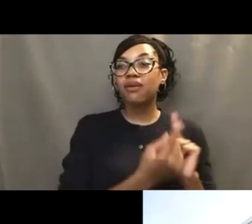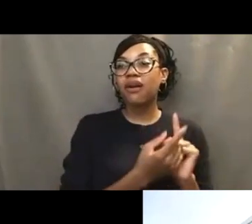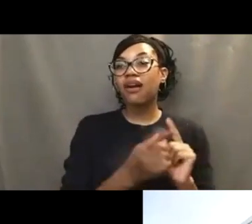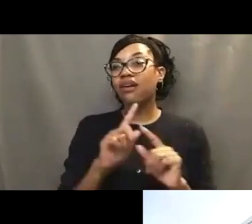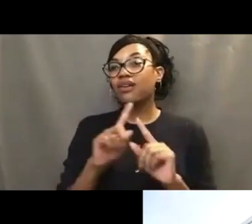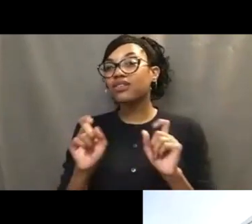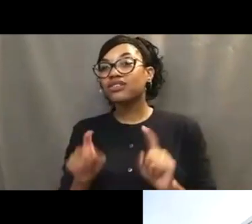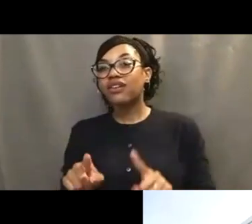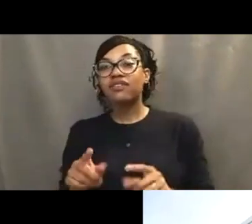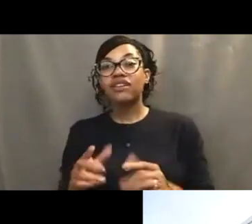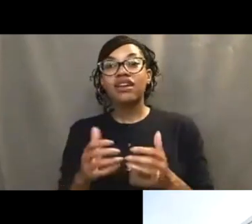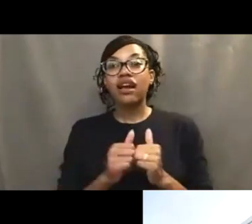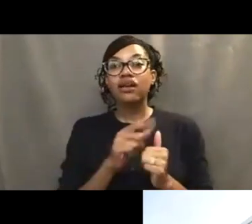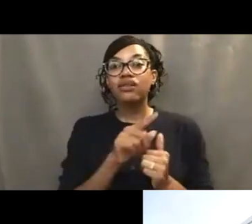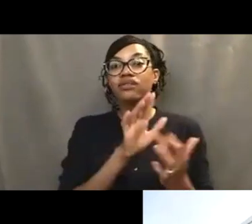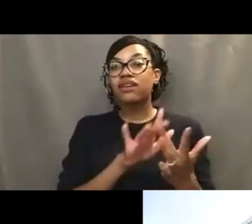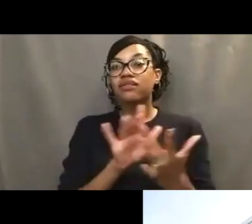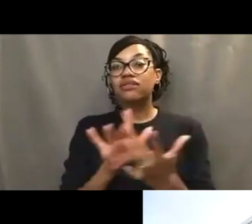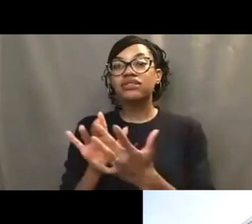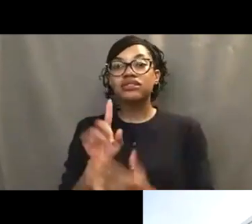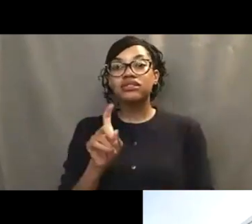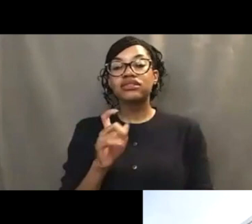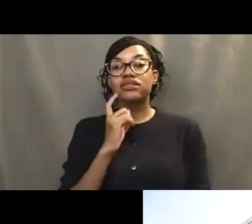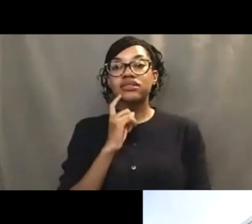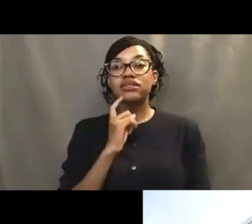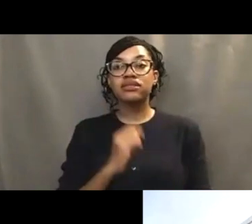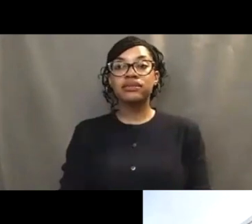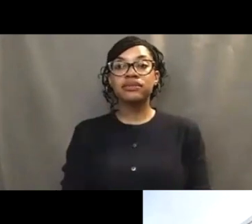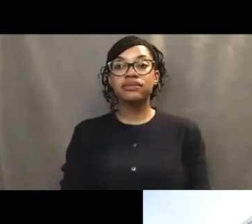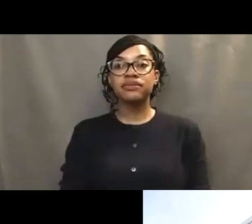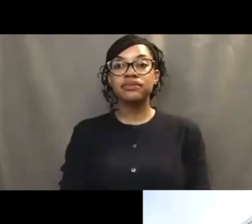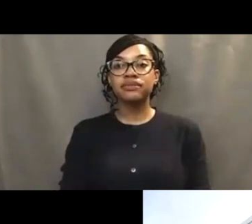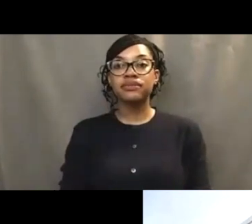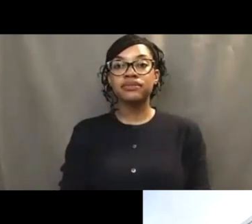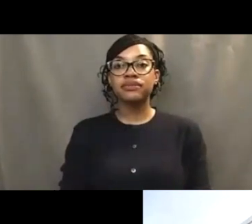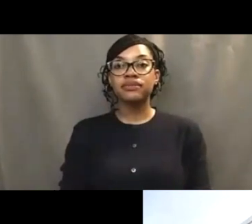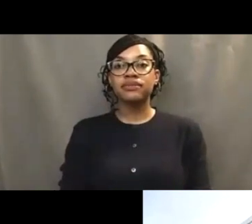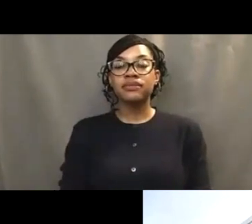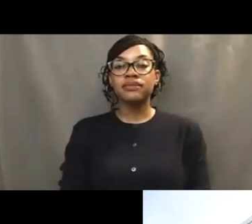done outreach that you've seen work?